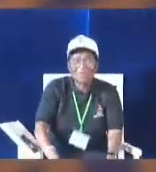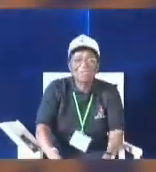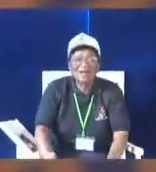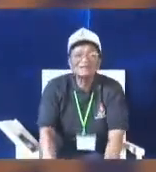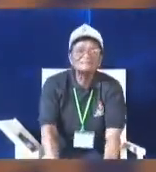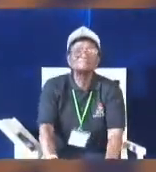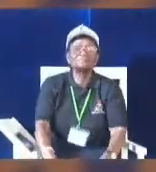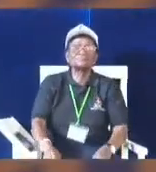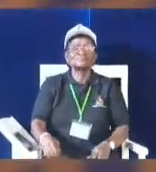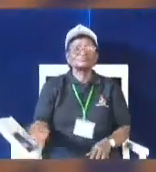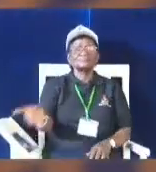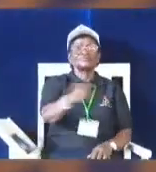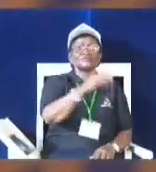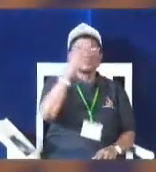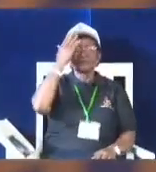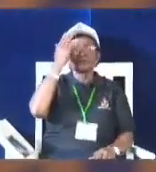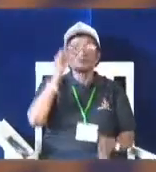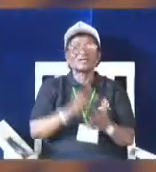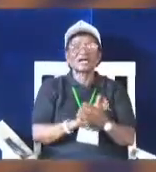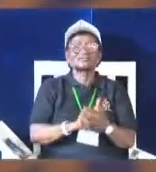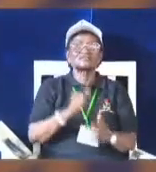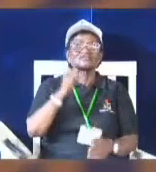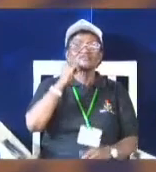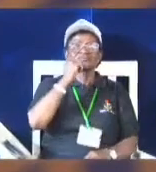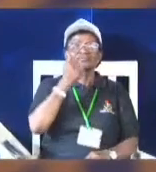Of course, you know that tomorrow,